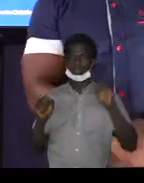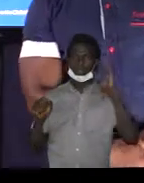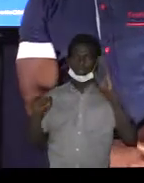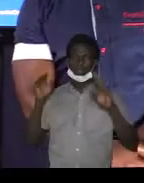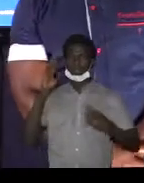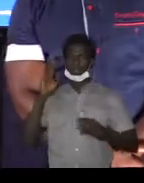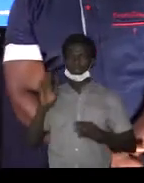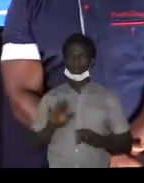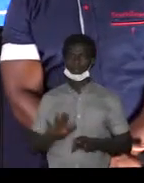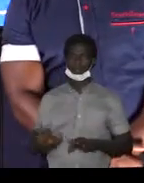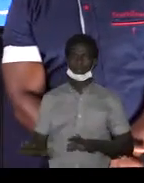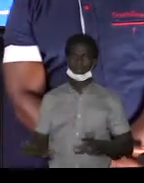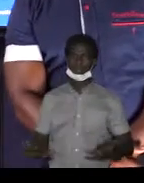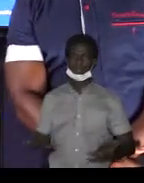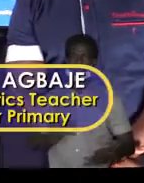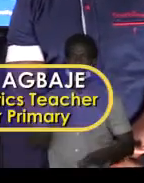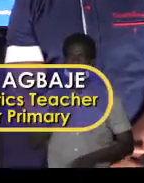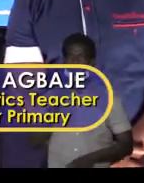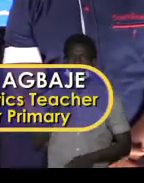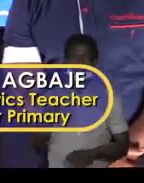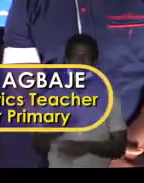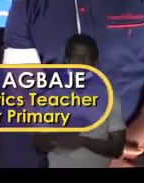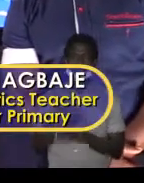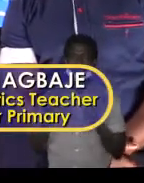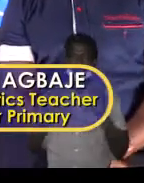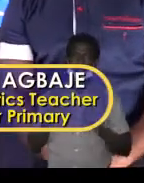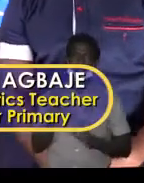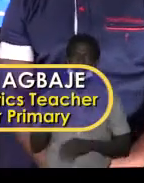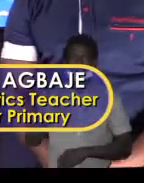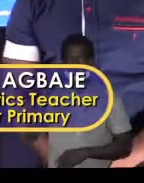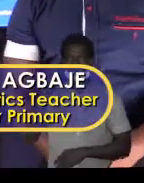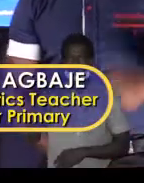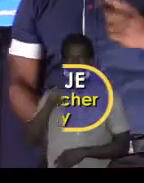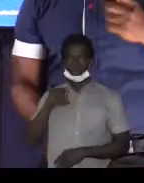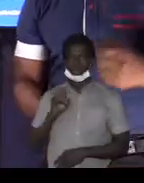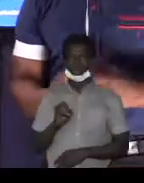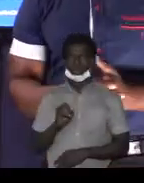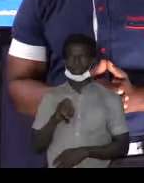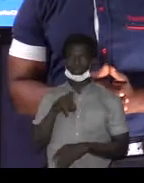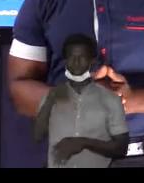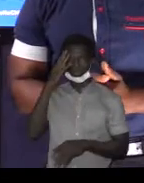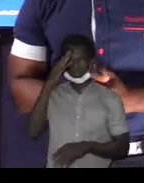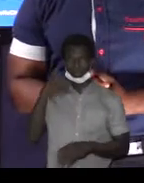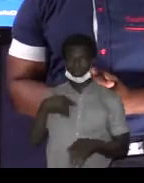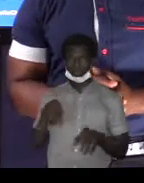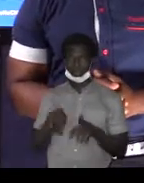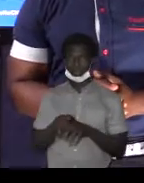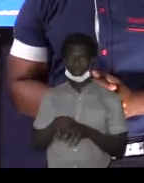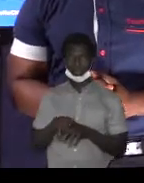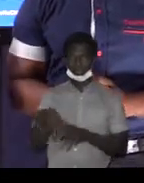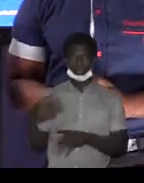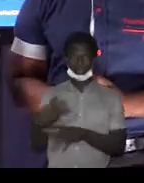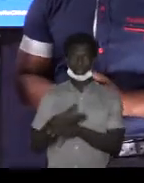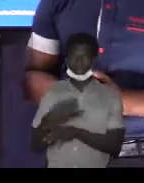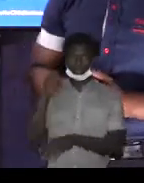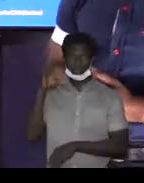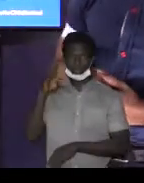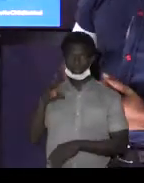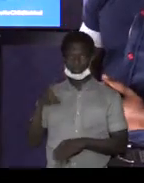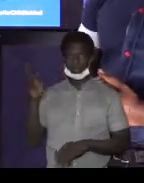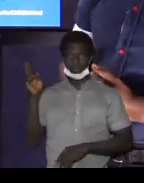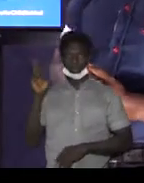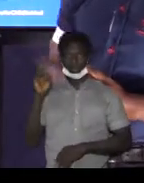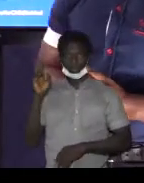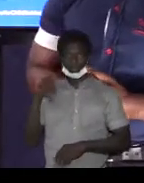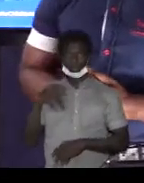Hello, children. I am your mathematics teacher, Uncle Agbaje, but you know me as the mathematician. Uncle Popo